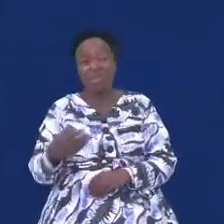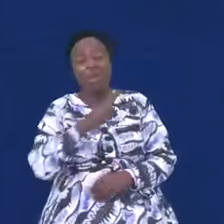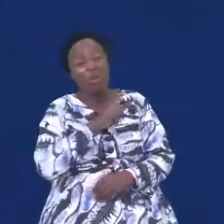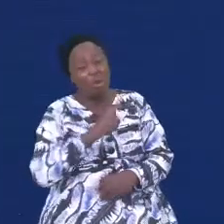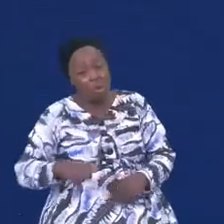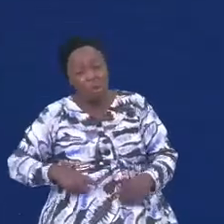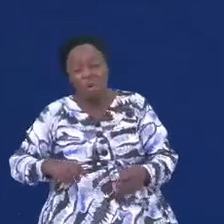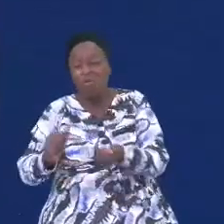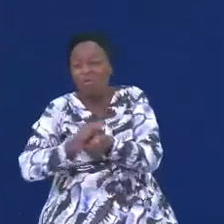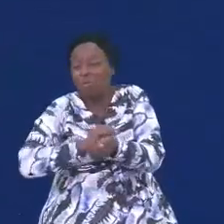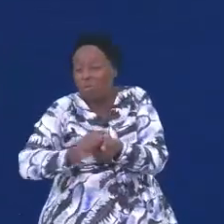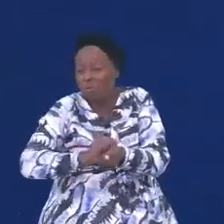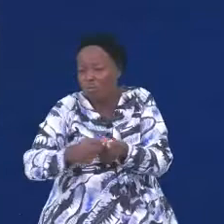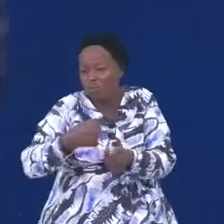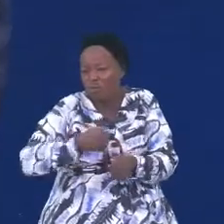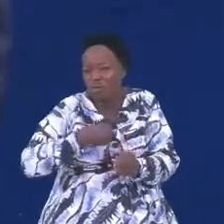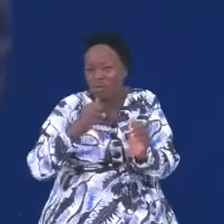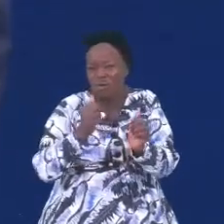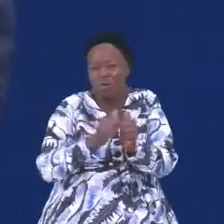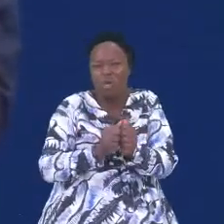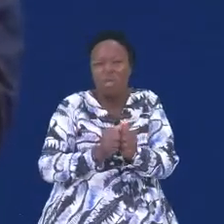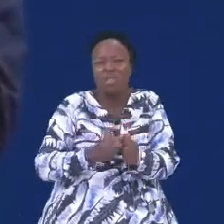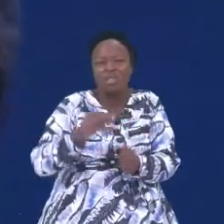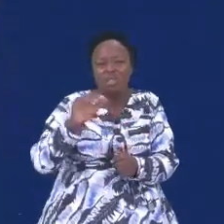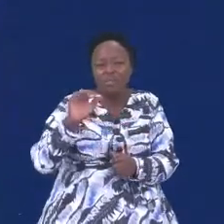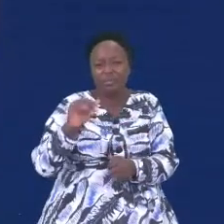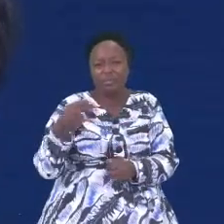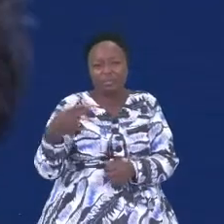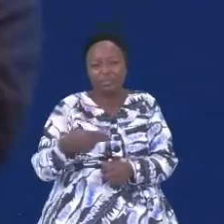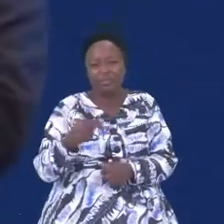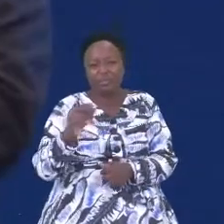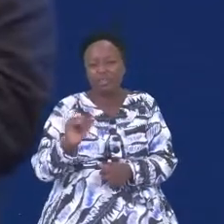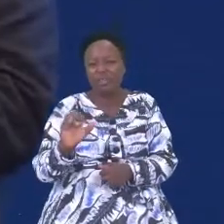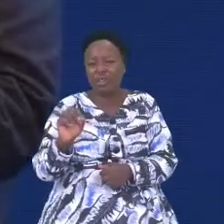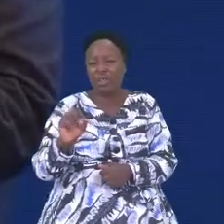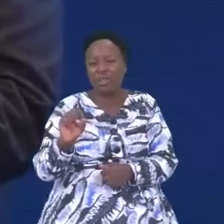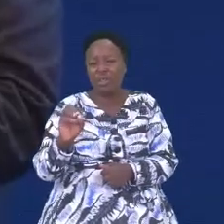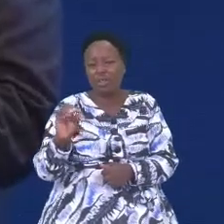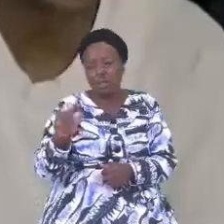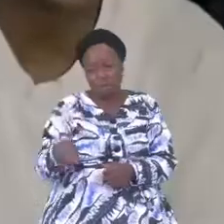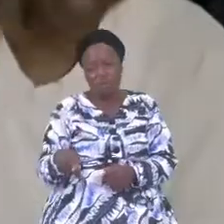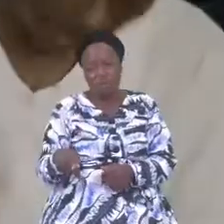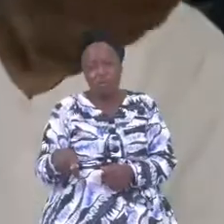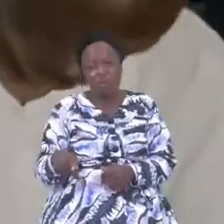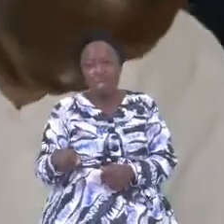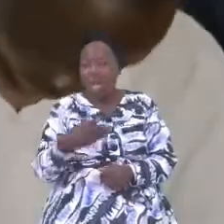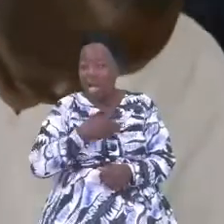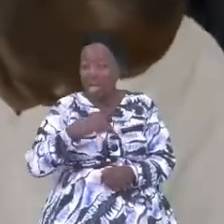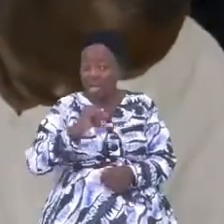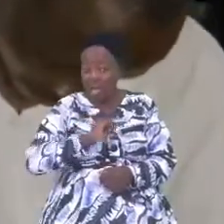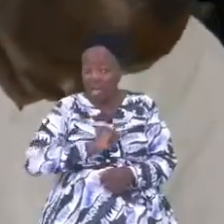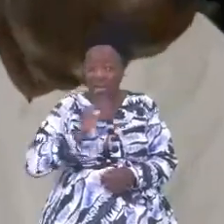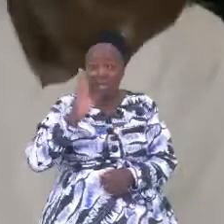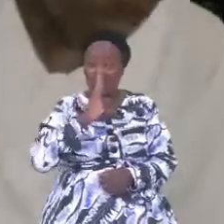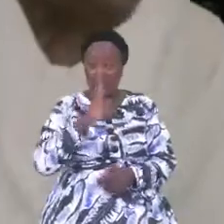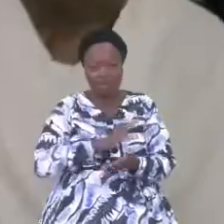with hyssop and I shall be clean. Tonight, you'll be clean. Amen. Where are